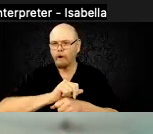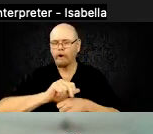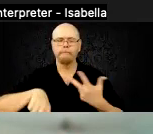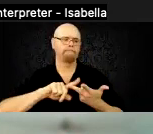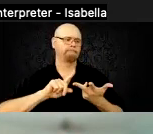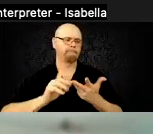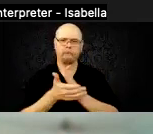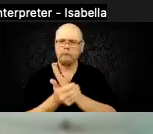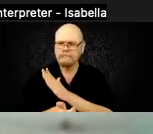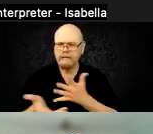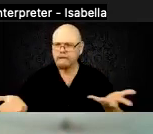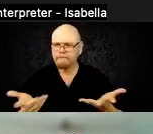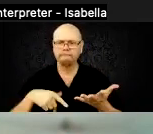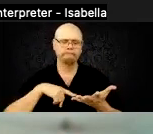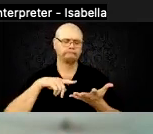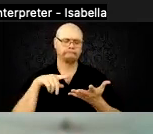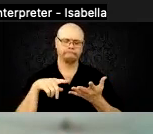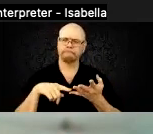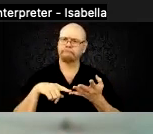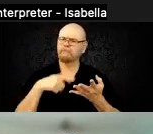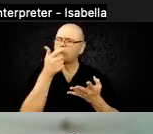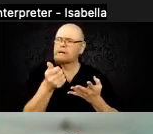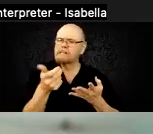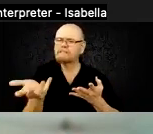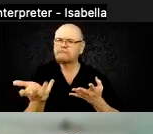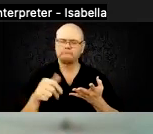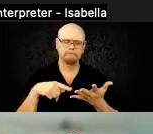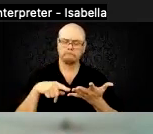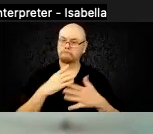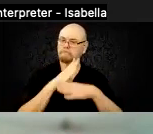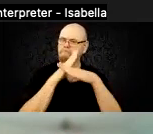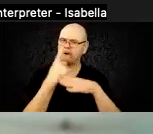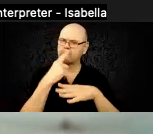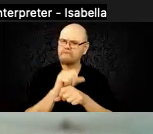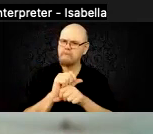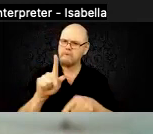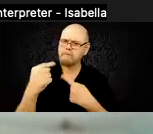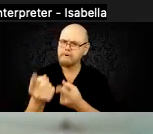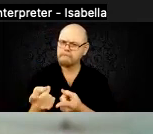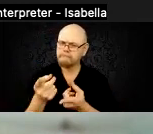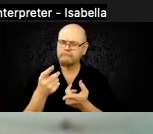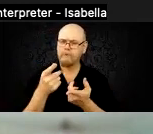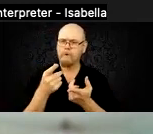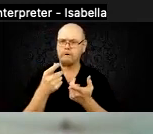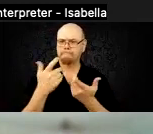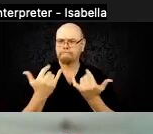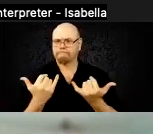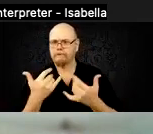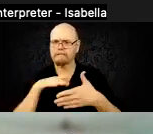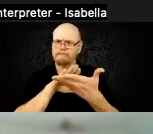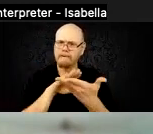interests are, and any barriers to employment that you feel like you're facing. And they might start asking you to provide some